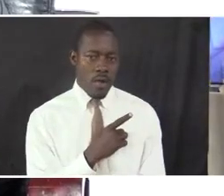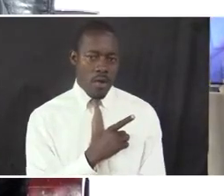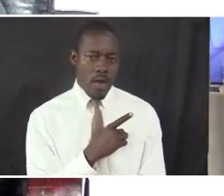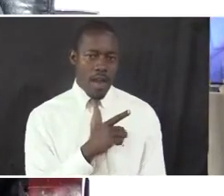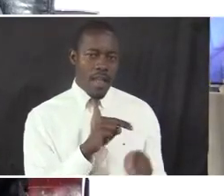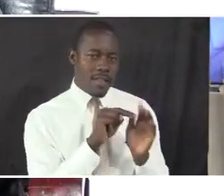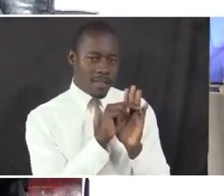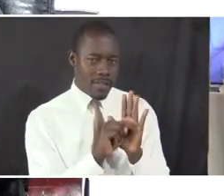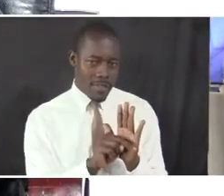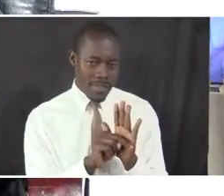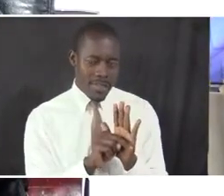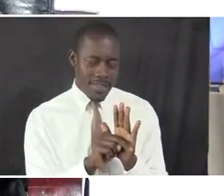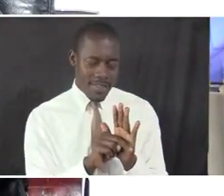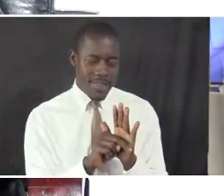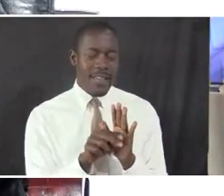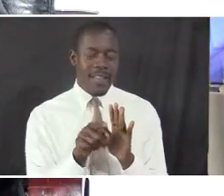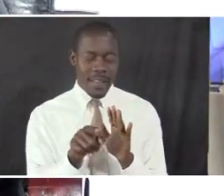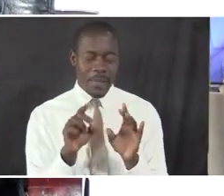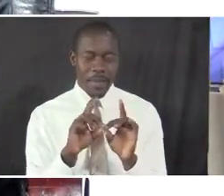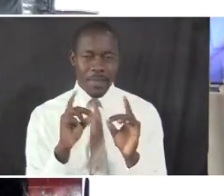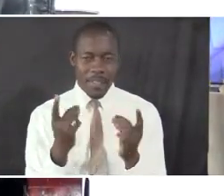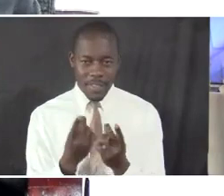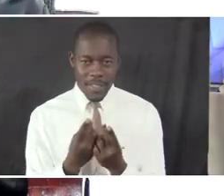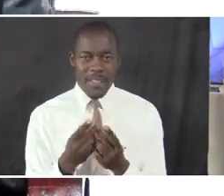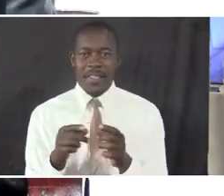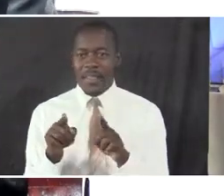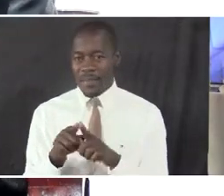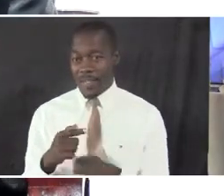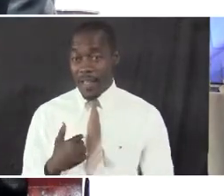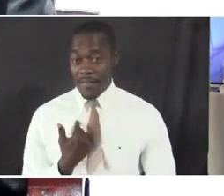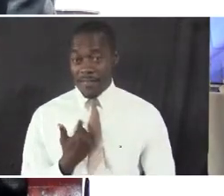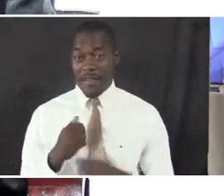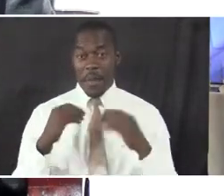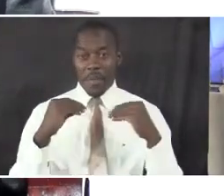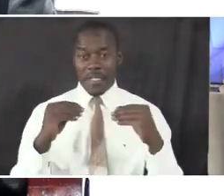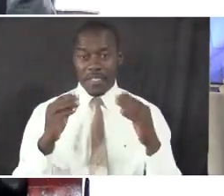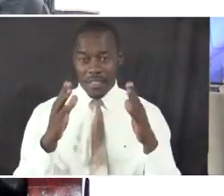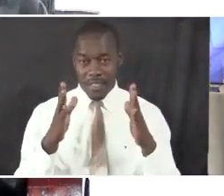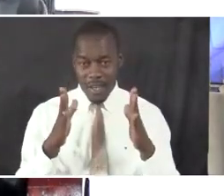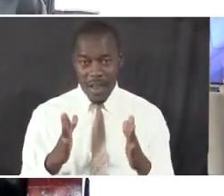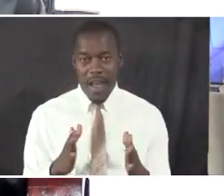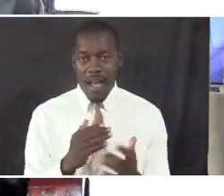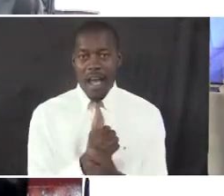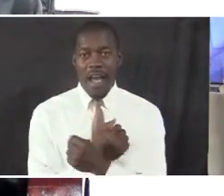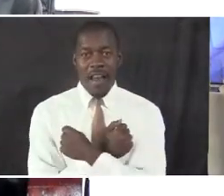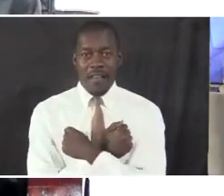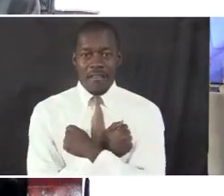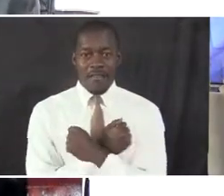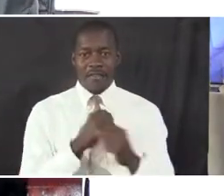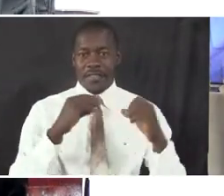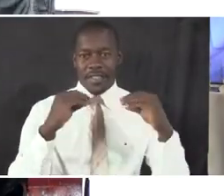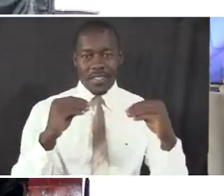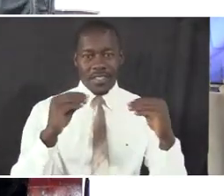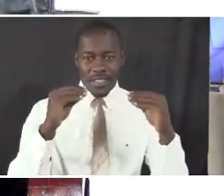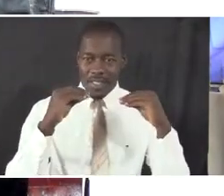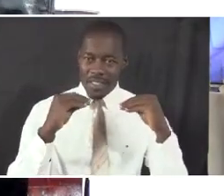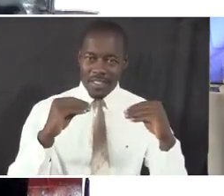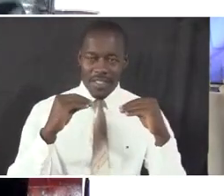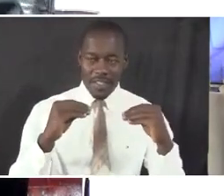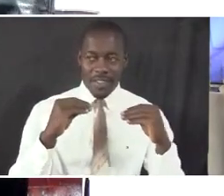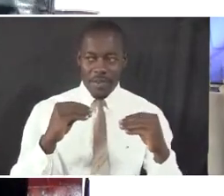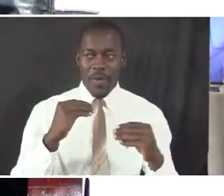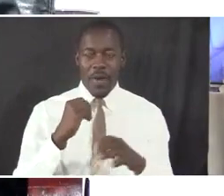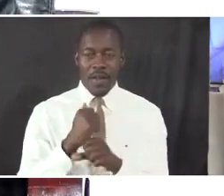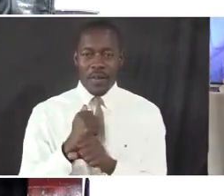deaconess in the deaconate department, and I'm a teacher by profession. I love being a teacher. Karibuni